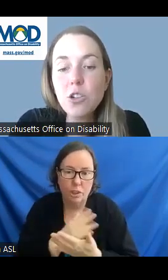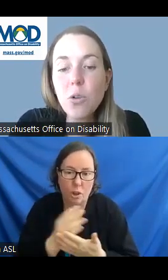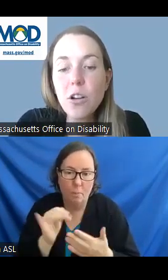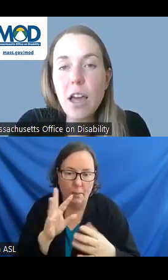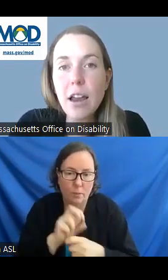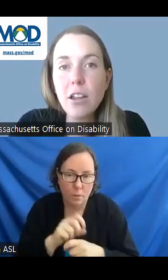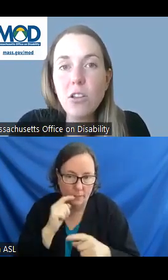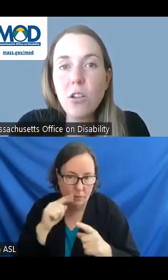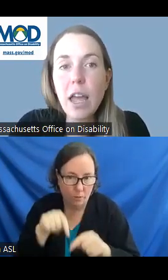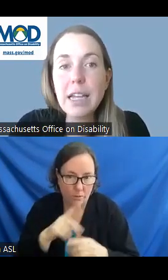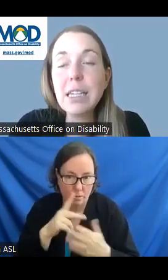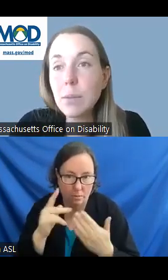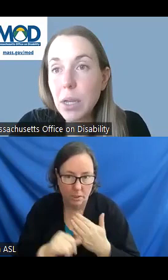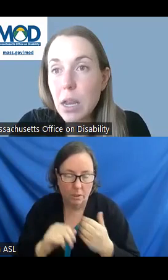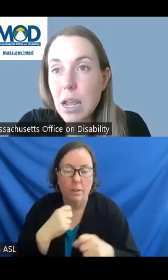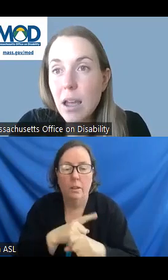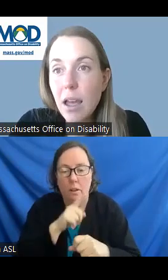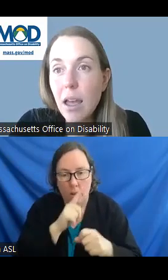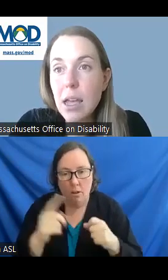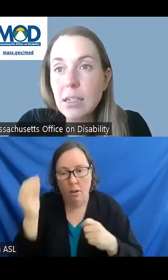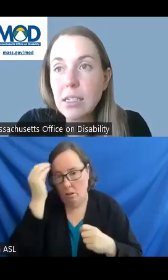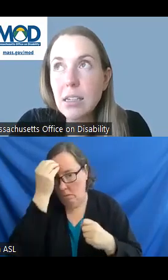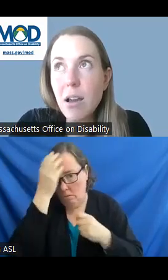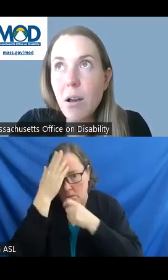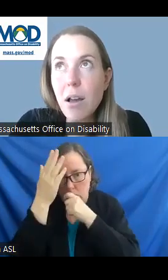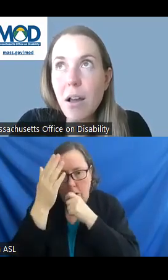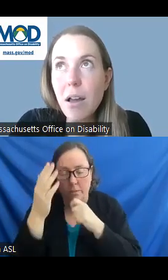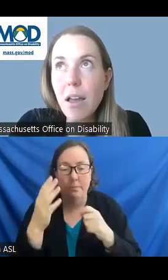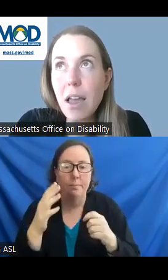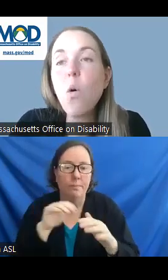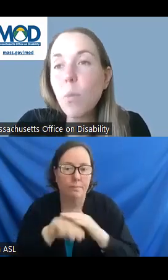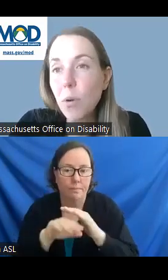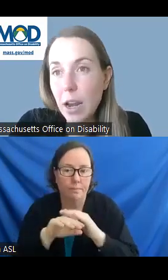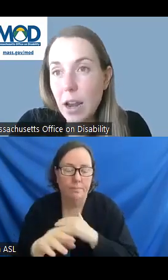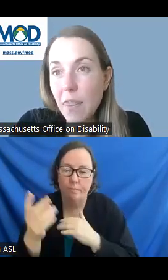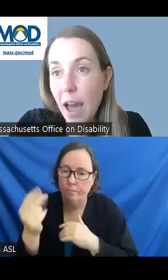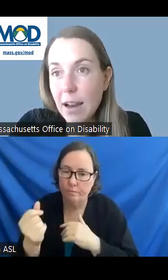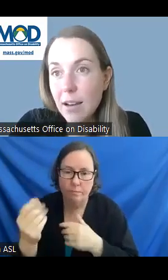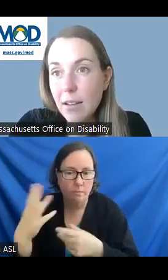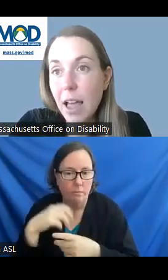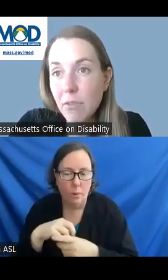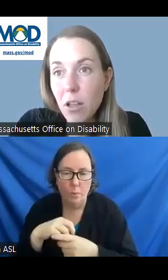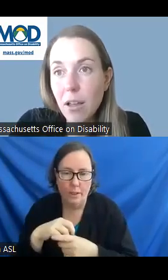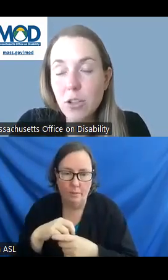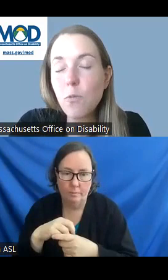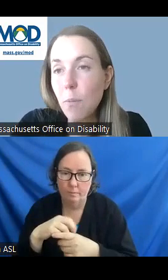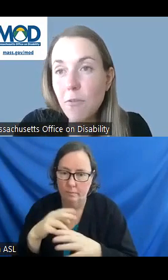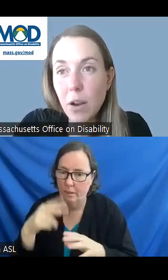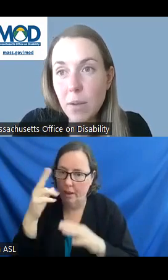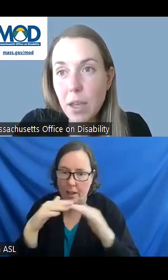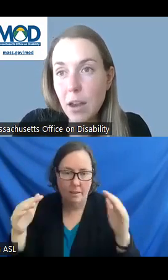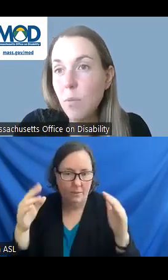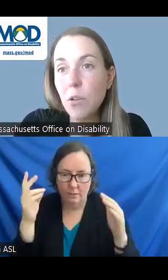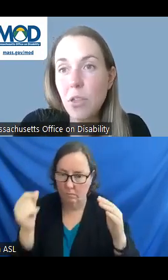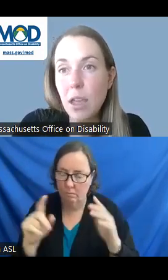make sure that accessibility is incorporated at that level. So from the